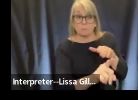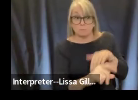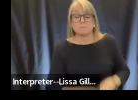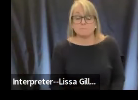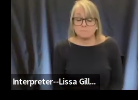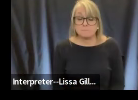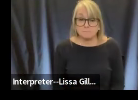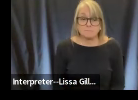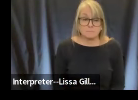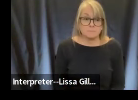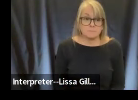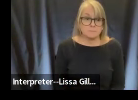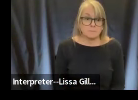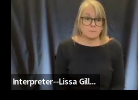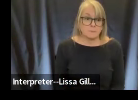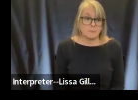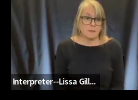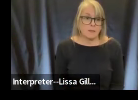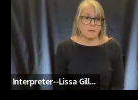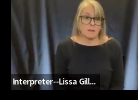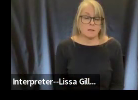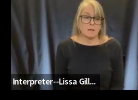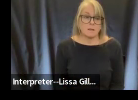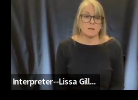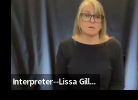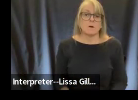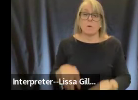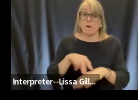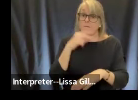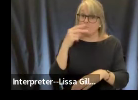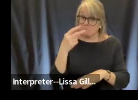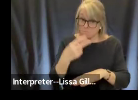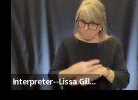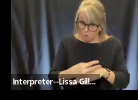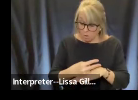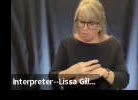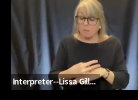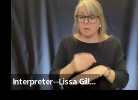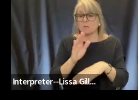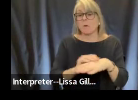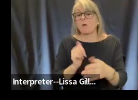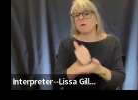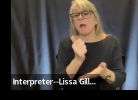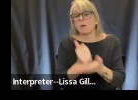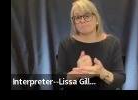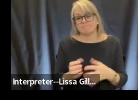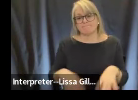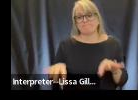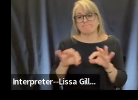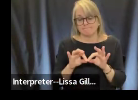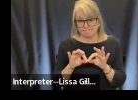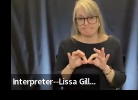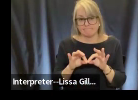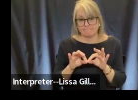get out. As it pertains to falling, the ability to call for help, we mentioned this a little earlier before. Consider